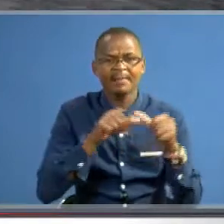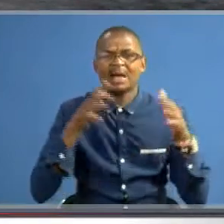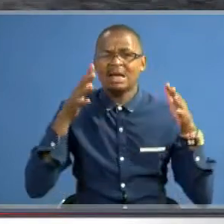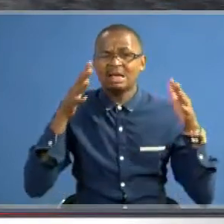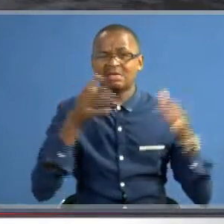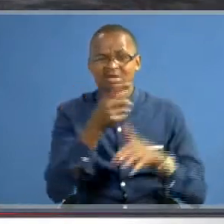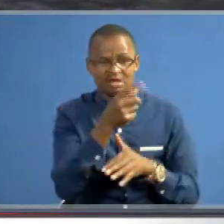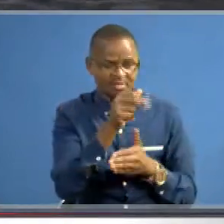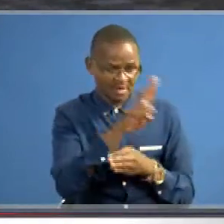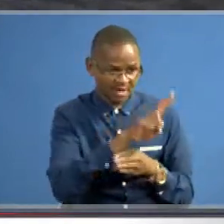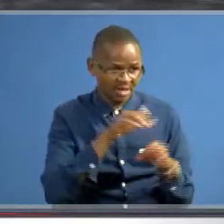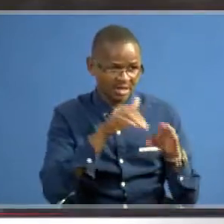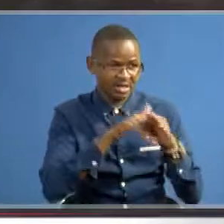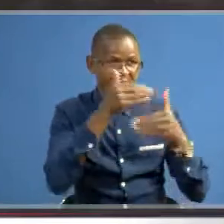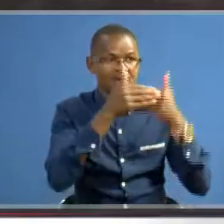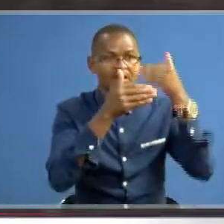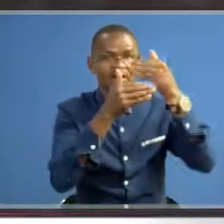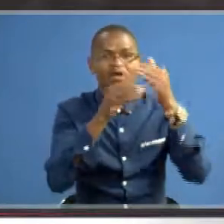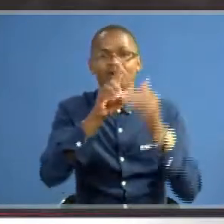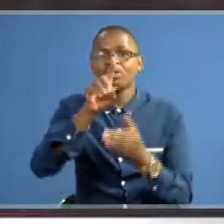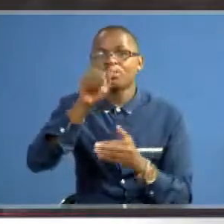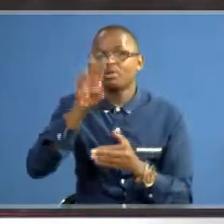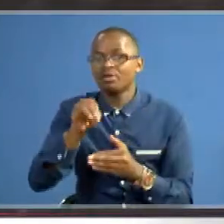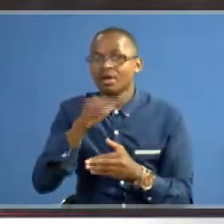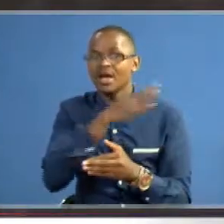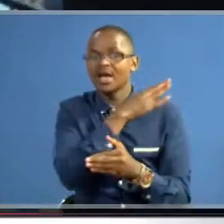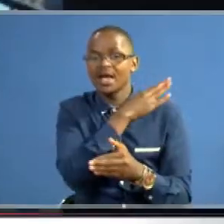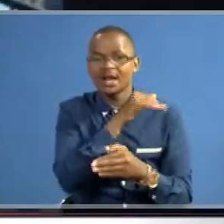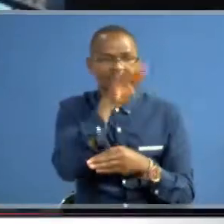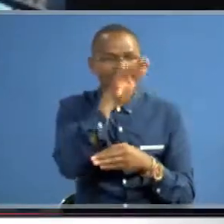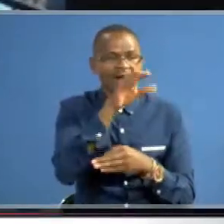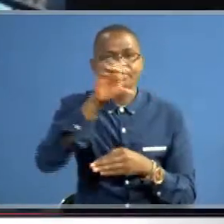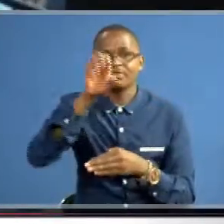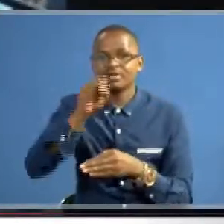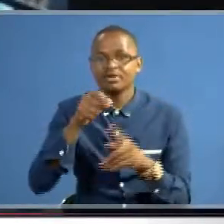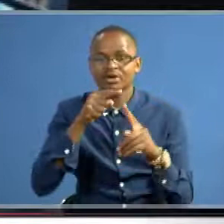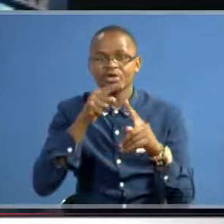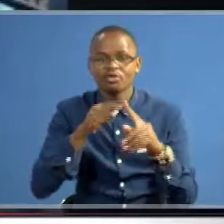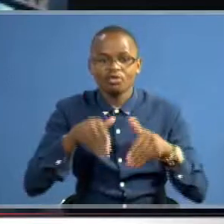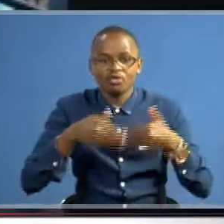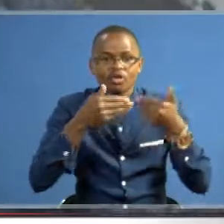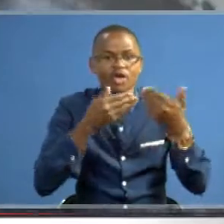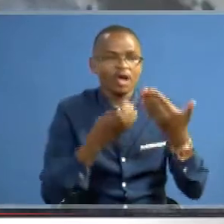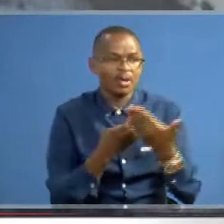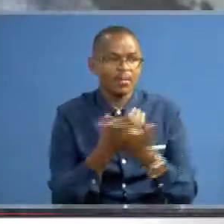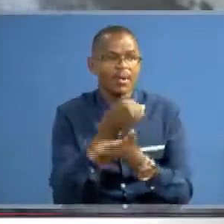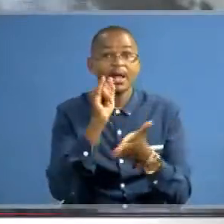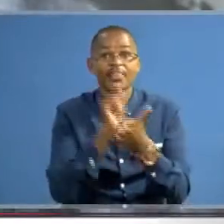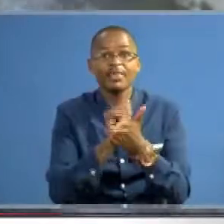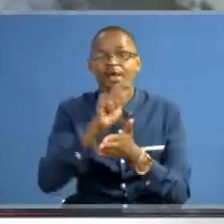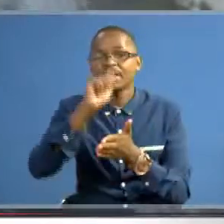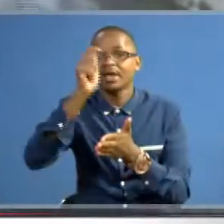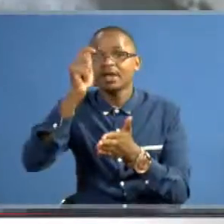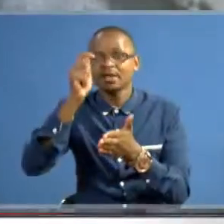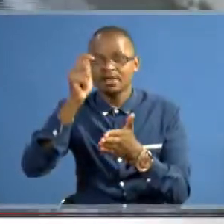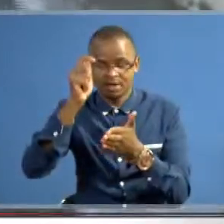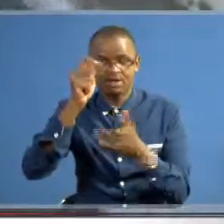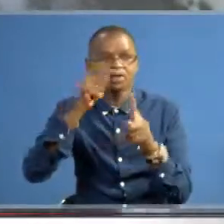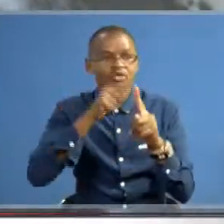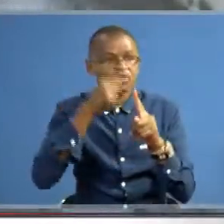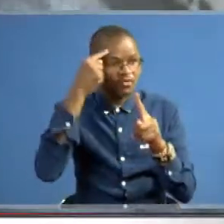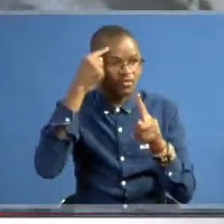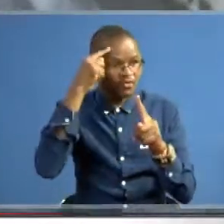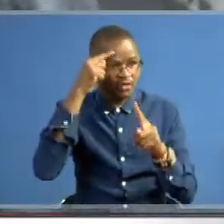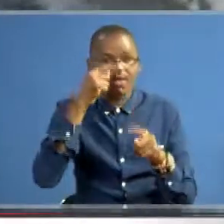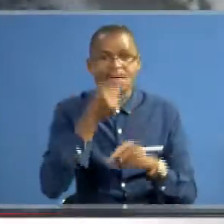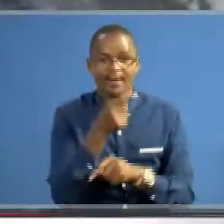of money that is spent in the construction of dams and asked the Cabinet Secretary to provide evidence that Kenyans will get value for